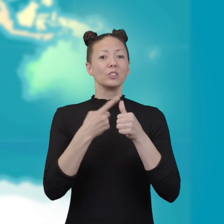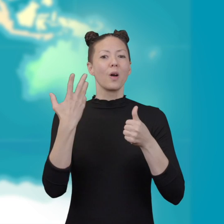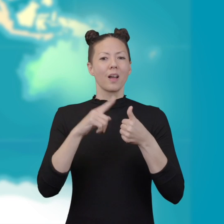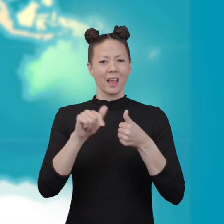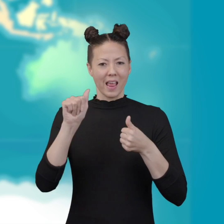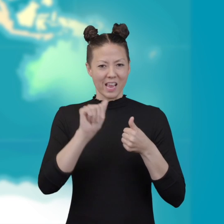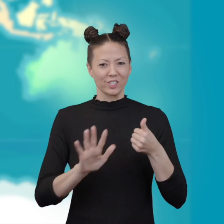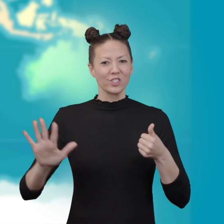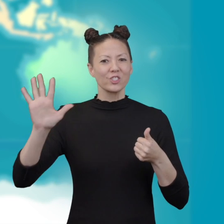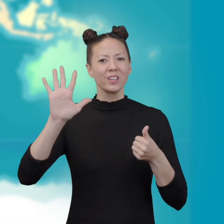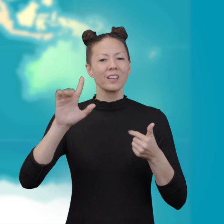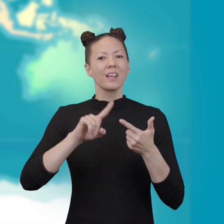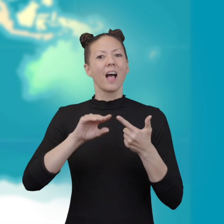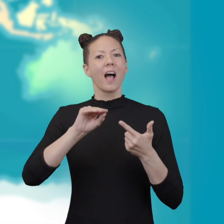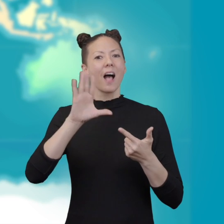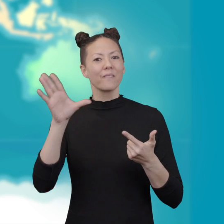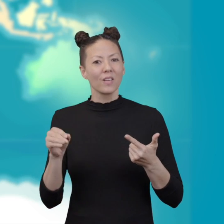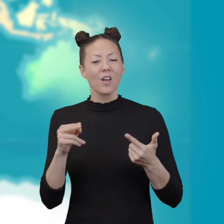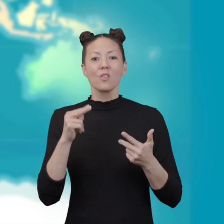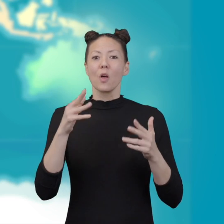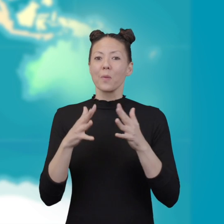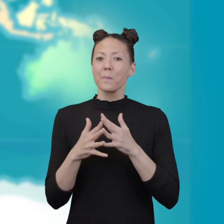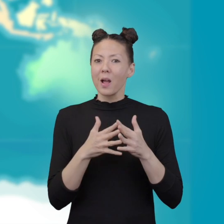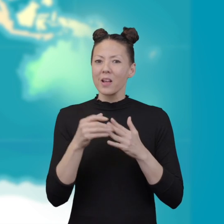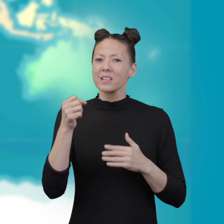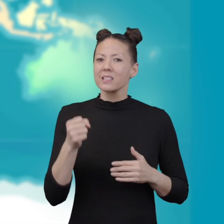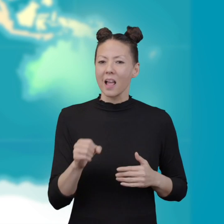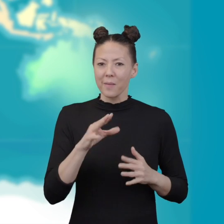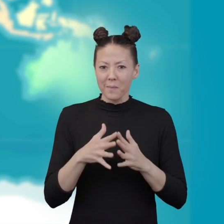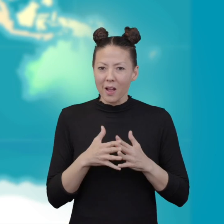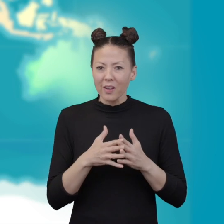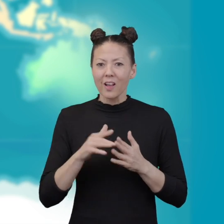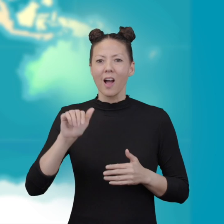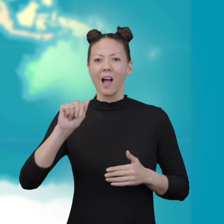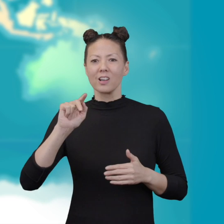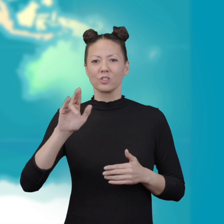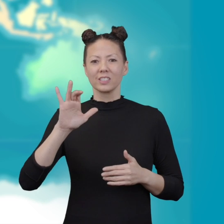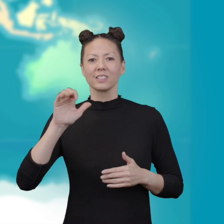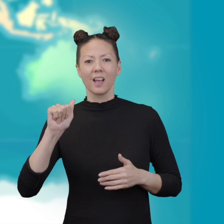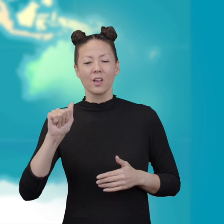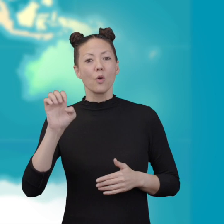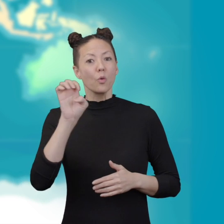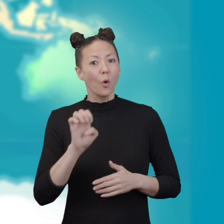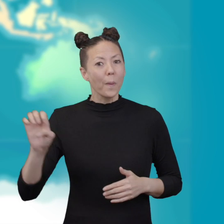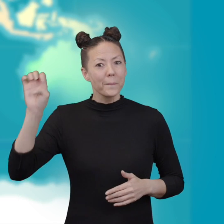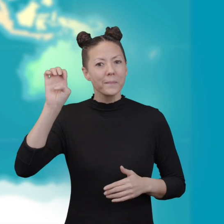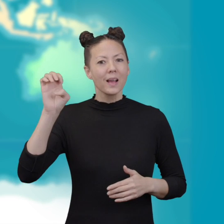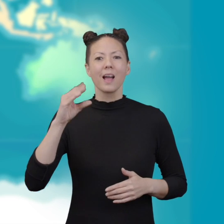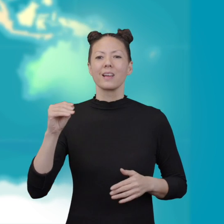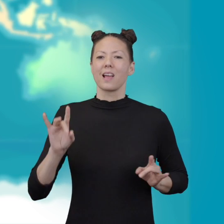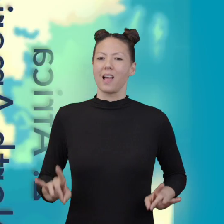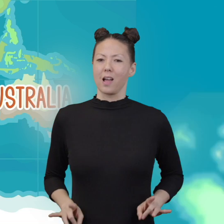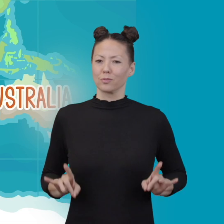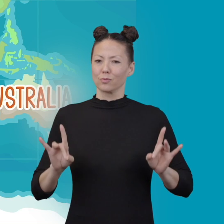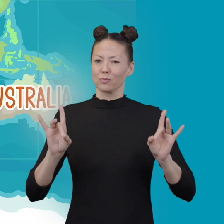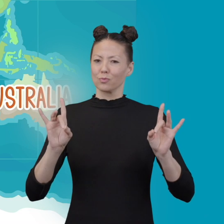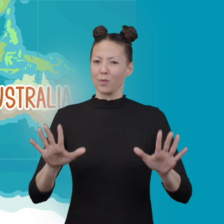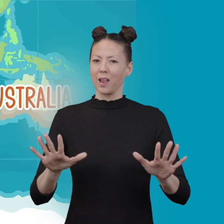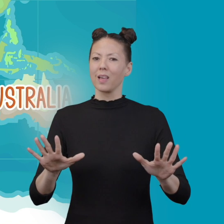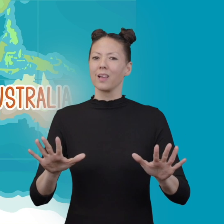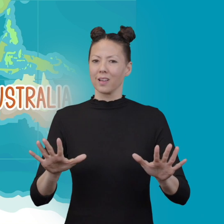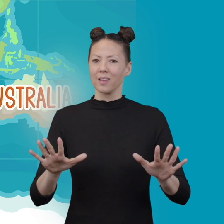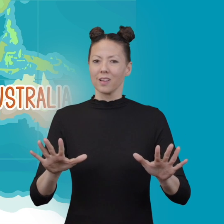continents, numbered 1 to 7. We already told you about North America, but what about the other continents?